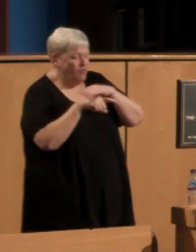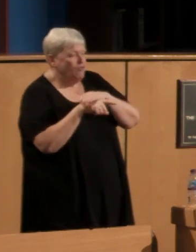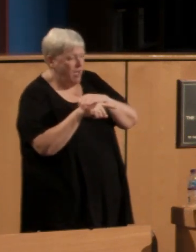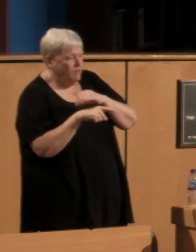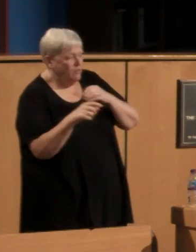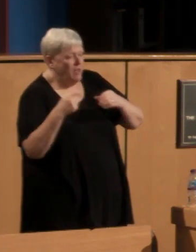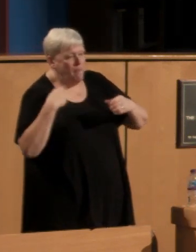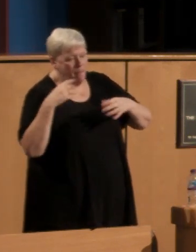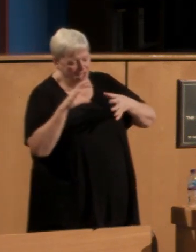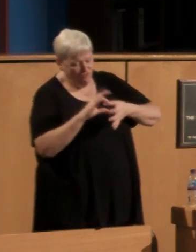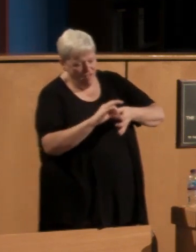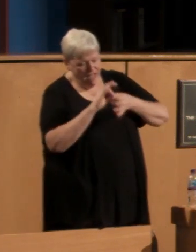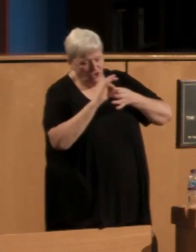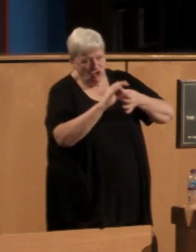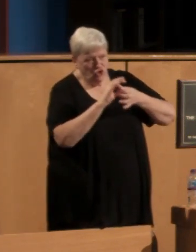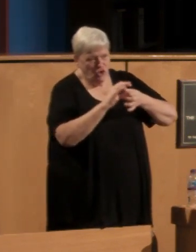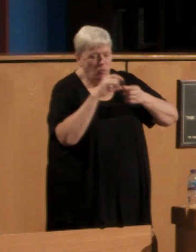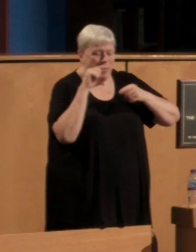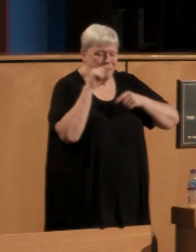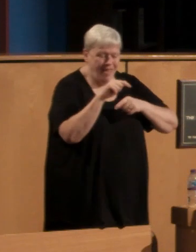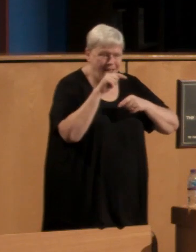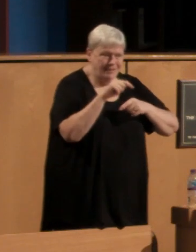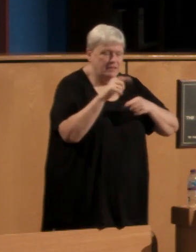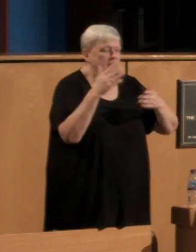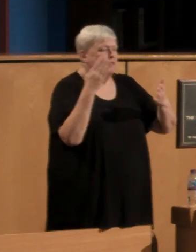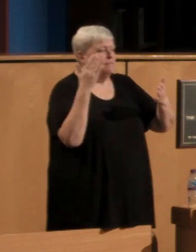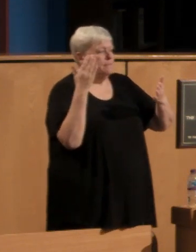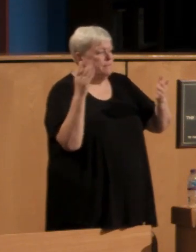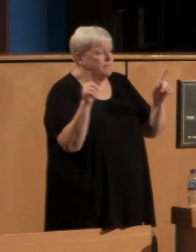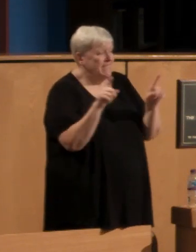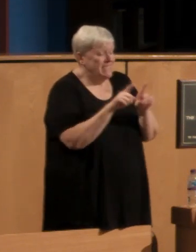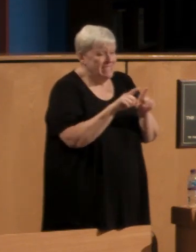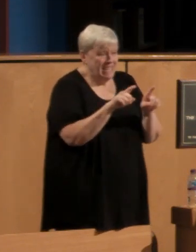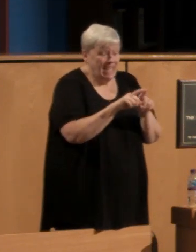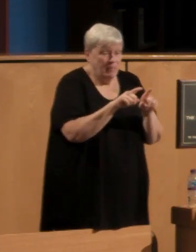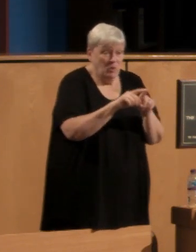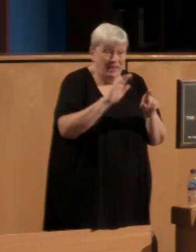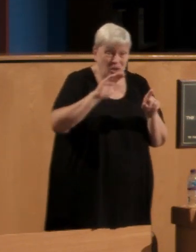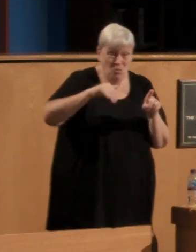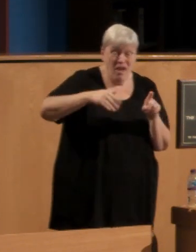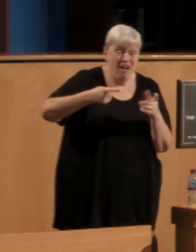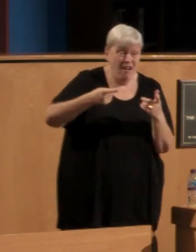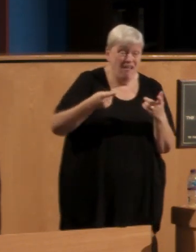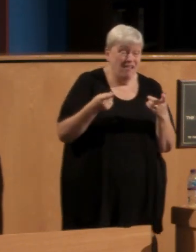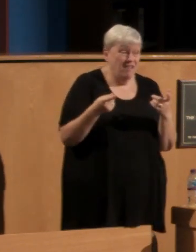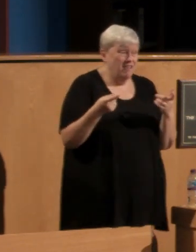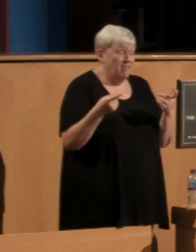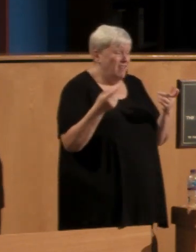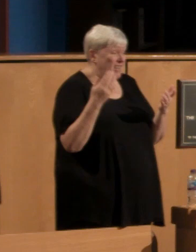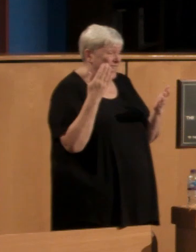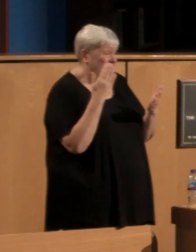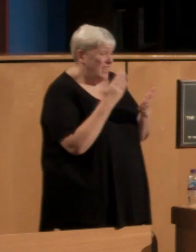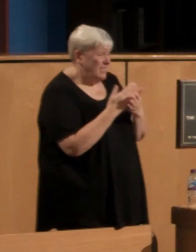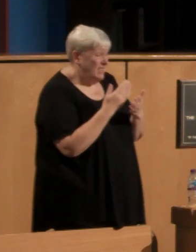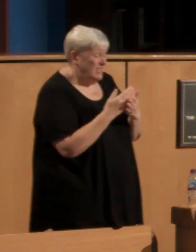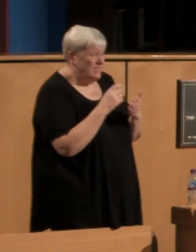my relationship to it. And I think it's kind of the same with queerness. Like, it is who